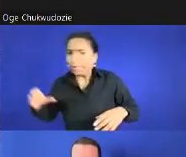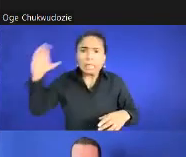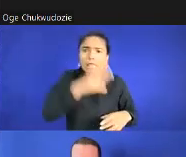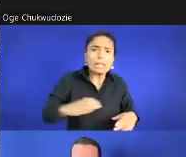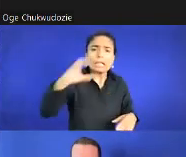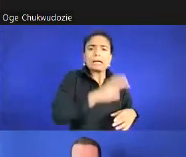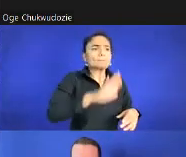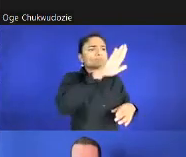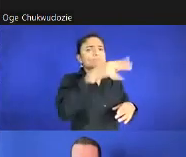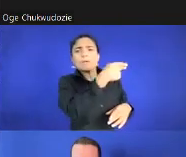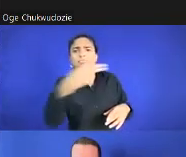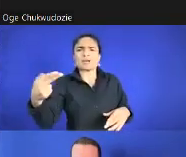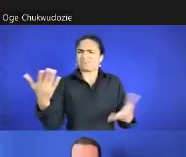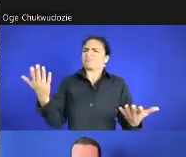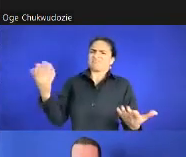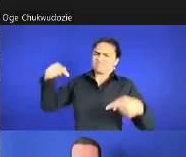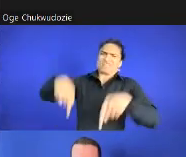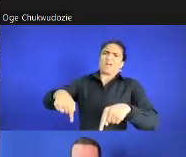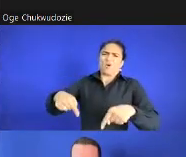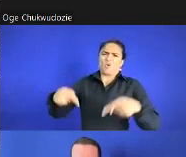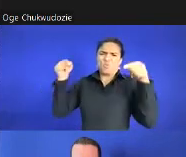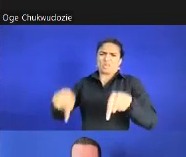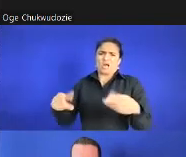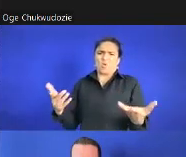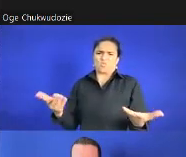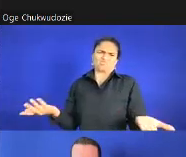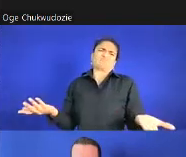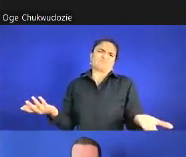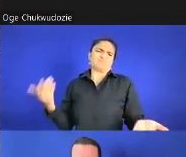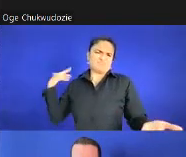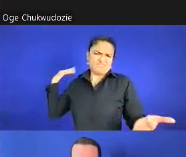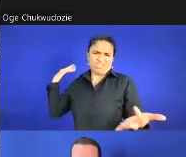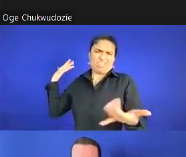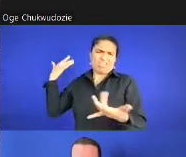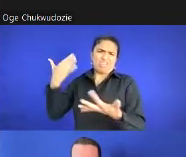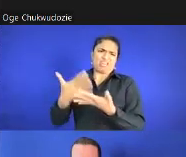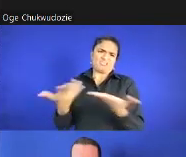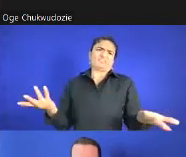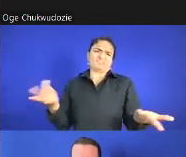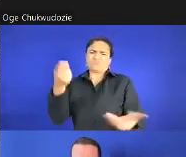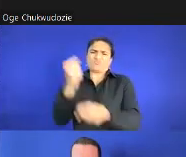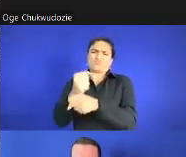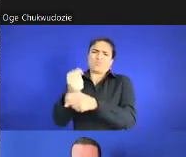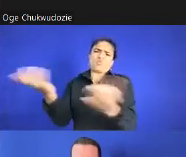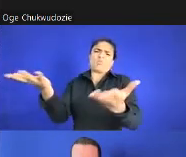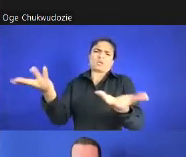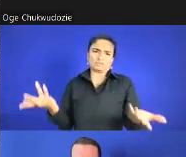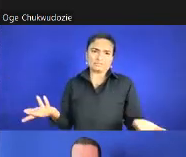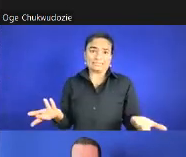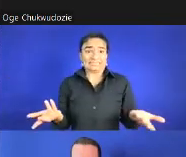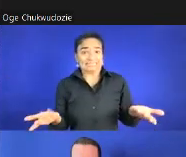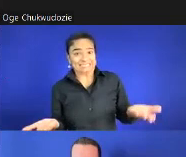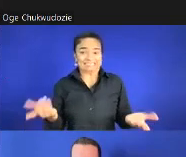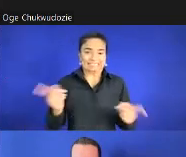the end of the whole process, the person actually acknowledged that he was already losing, faith in the